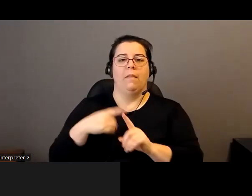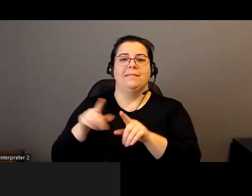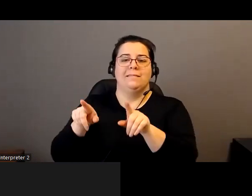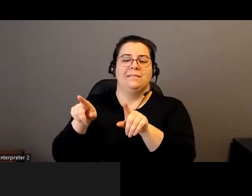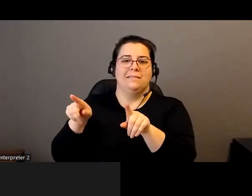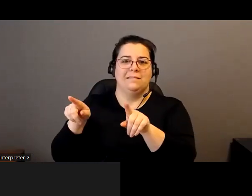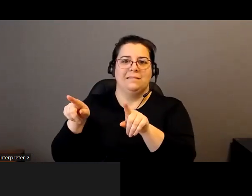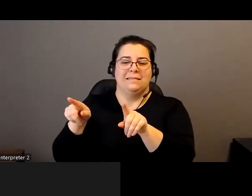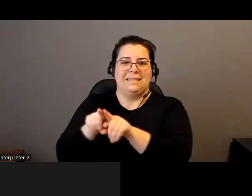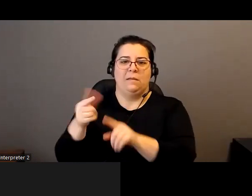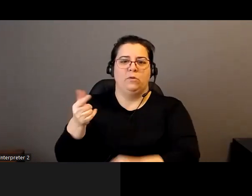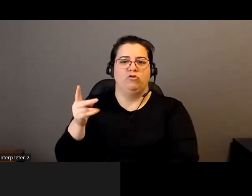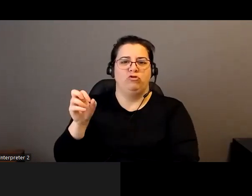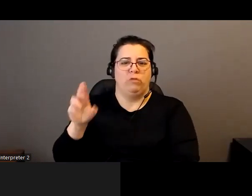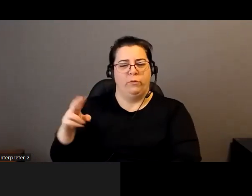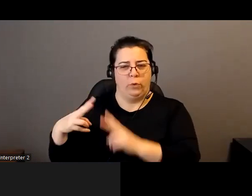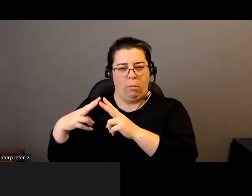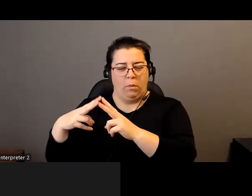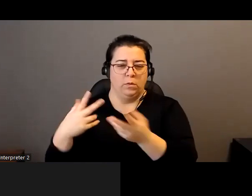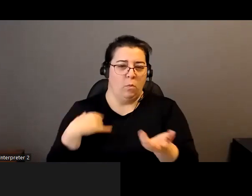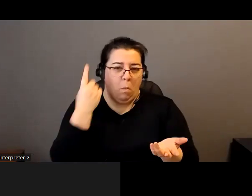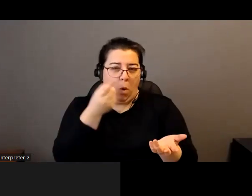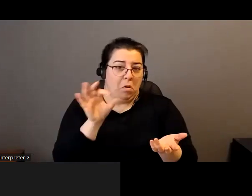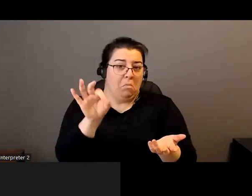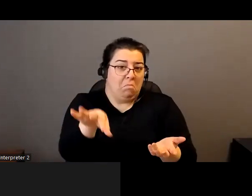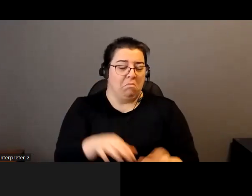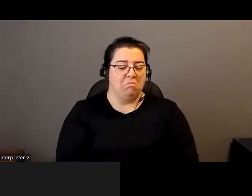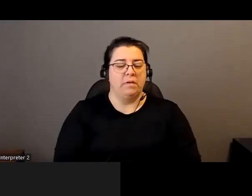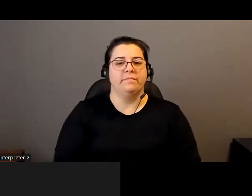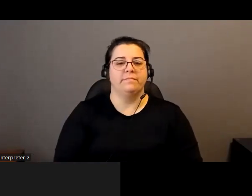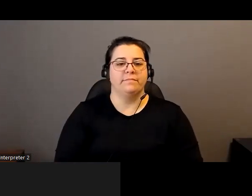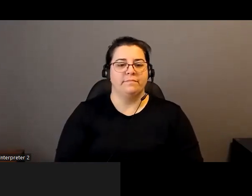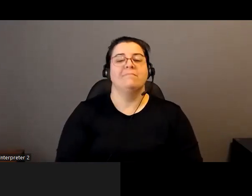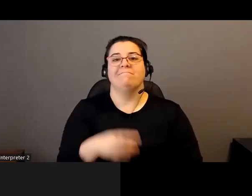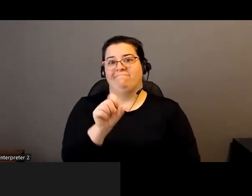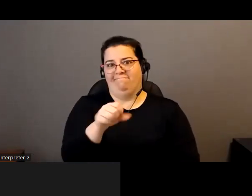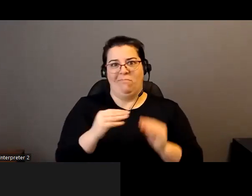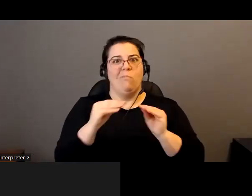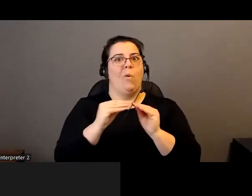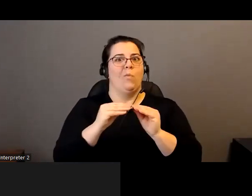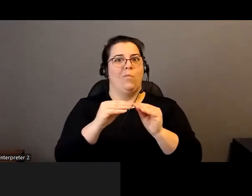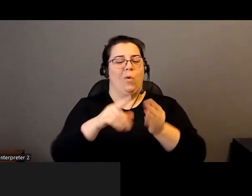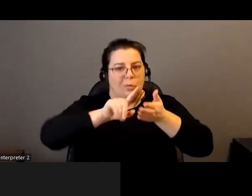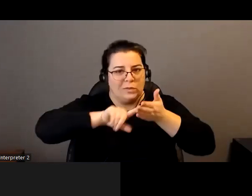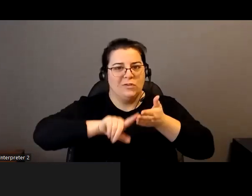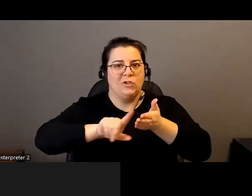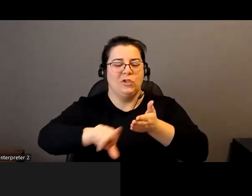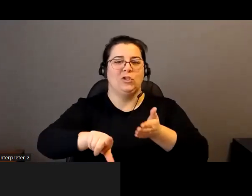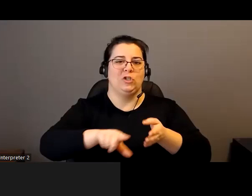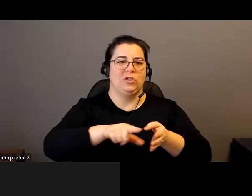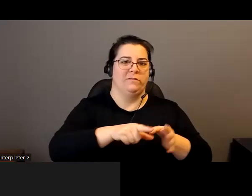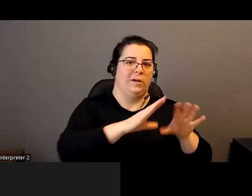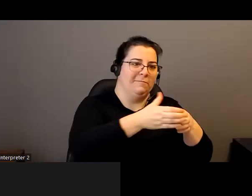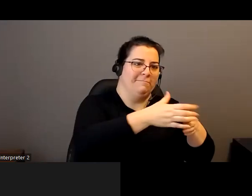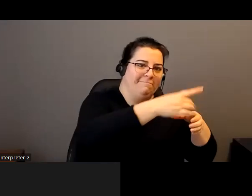Yeah, absolutely. There's more and more research being done, I think, that moves us into looking